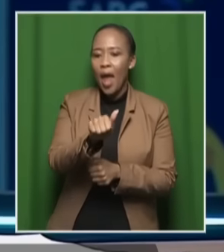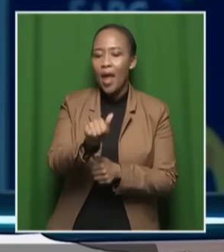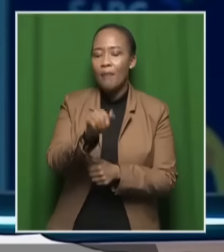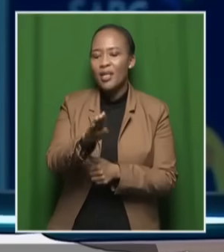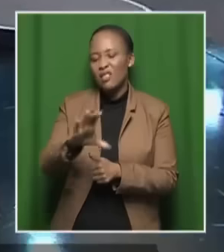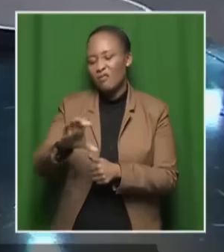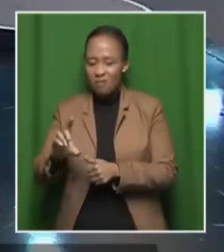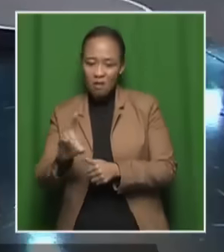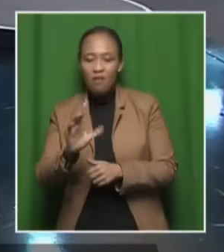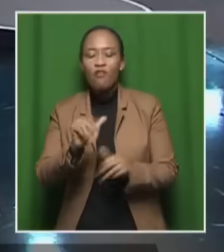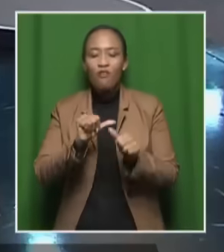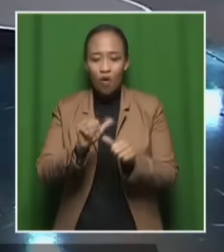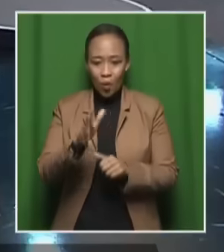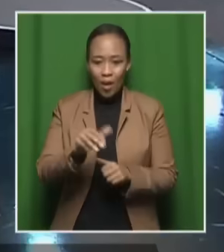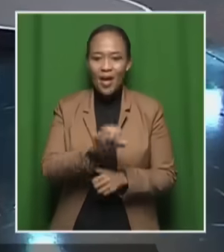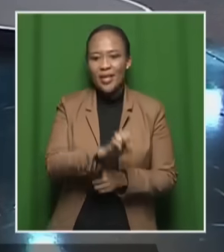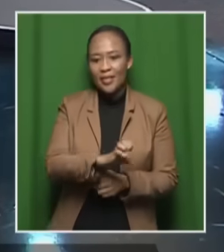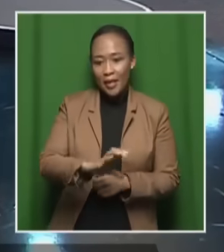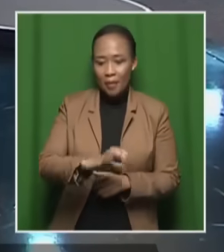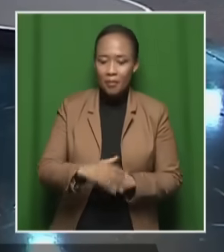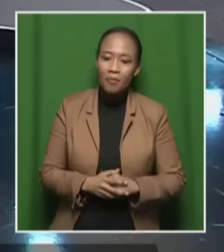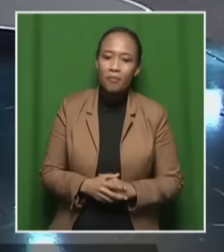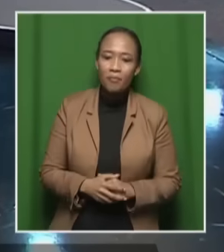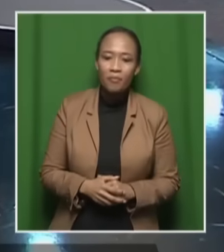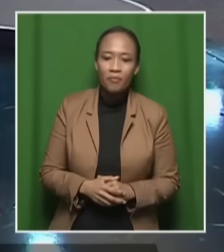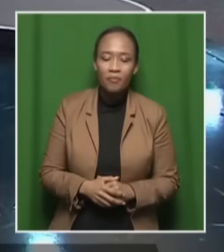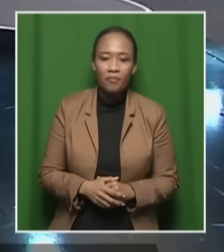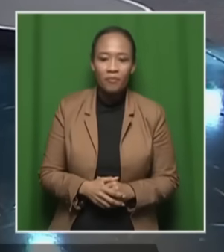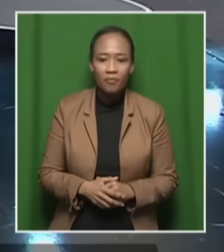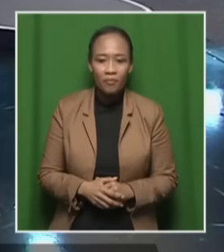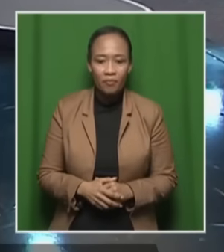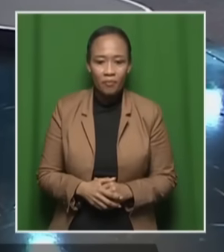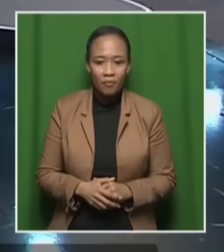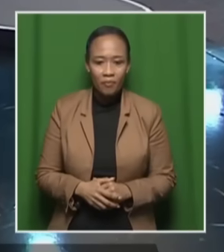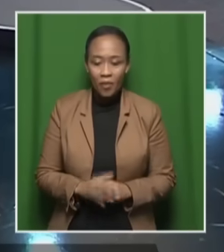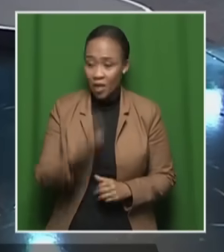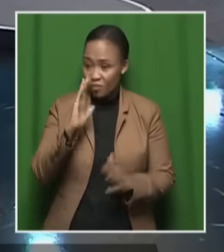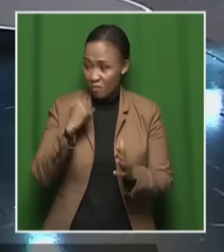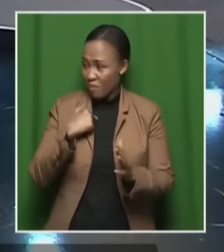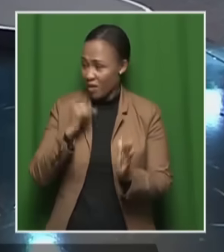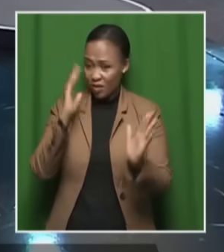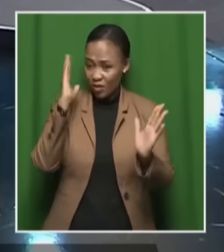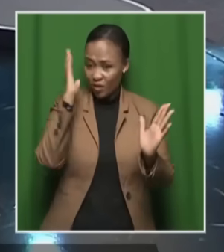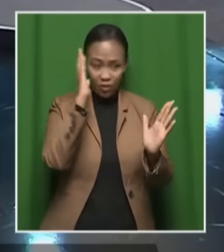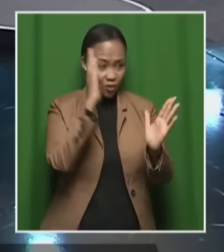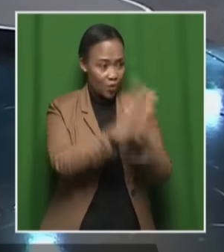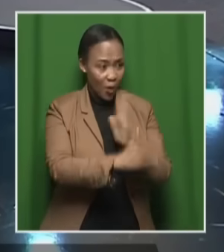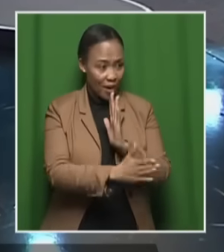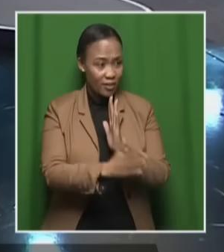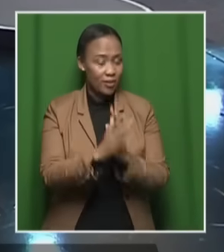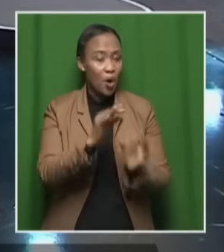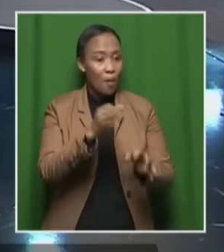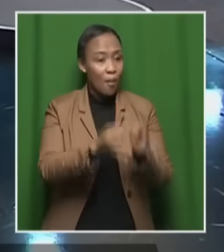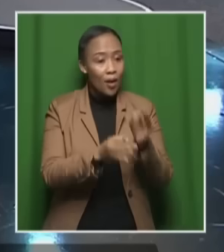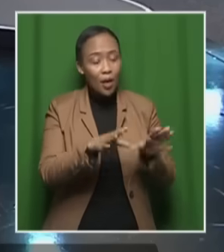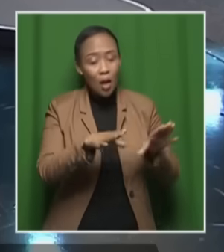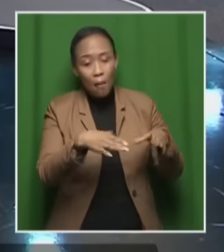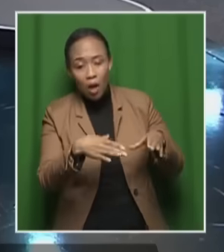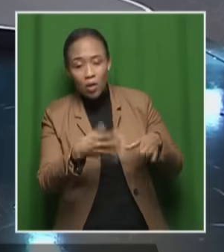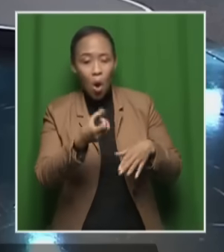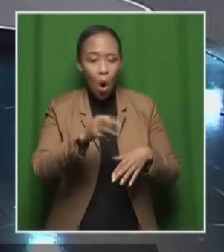State. Okay. Do you want me to just concentrate on the top political parties, or how do you